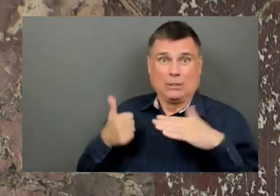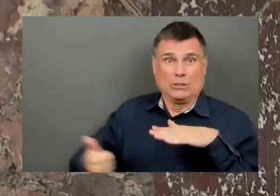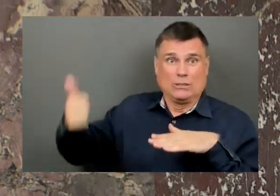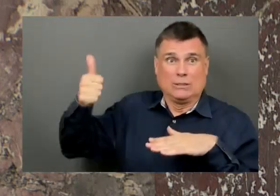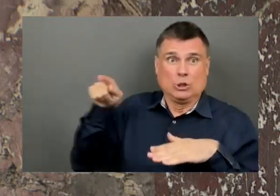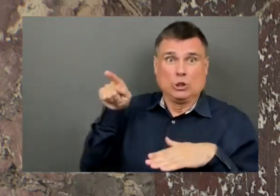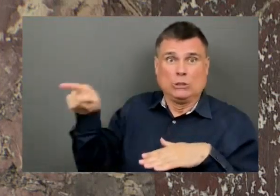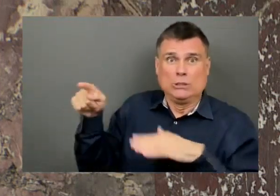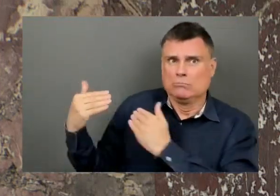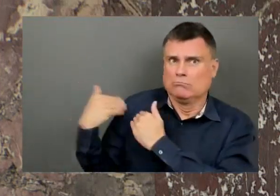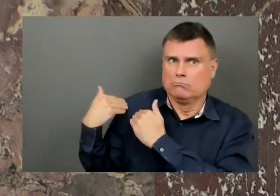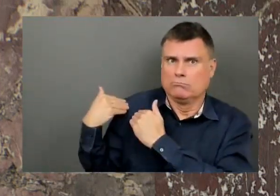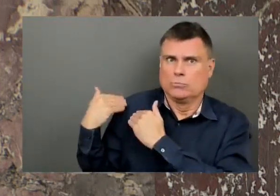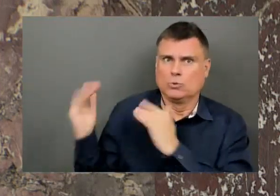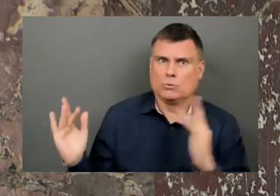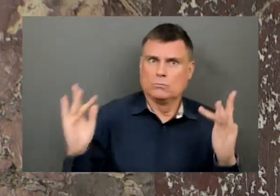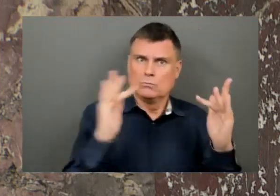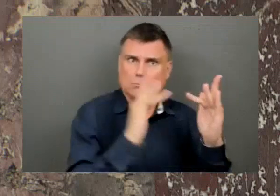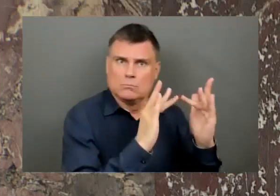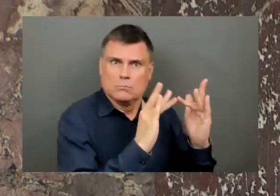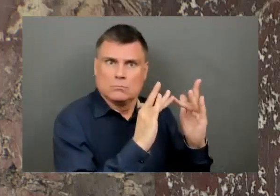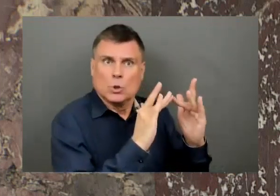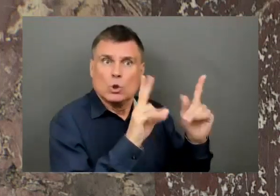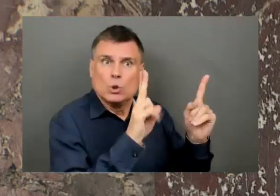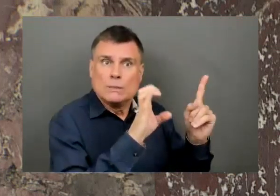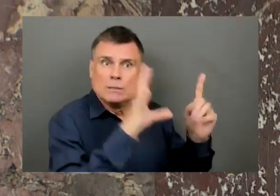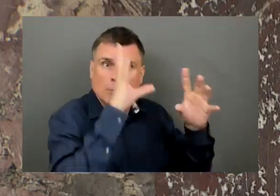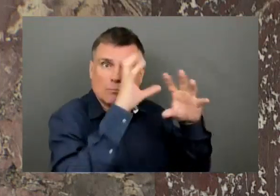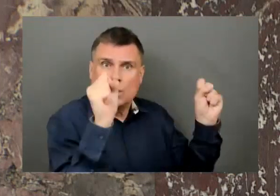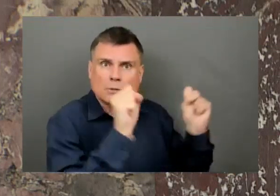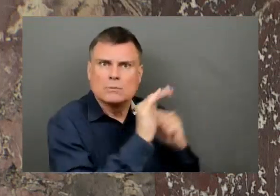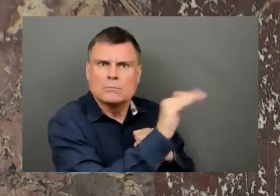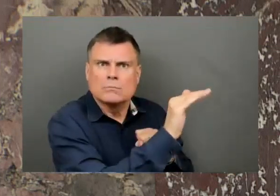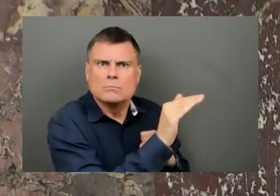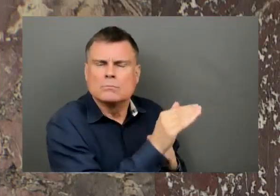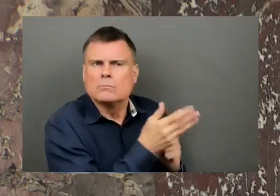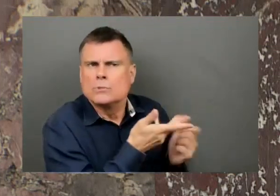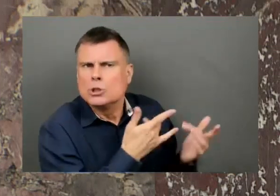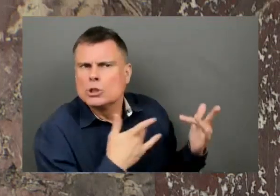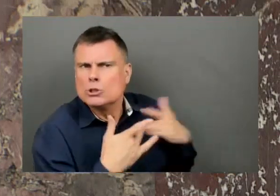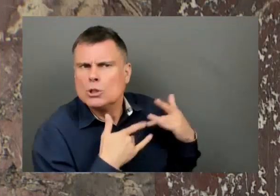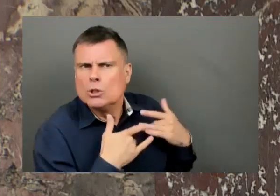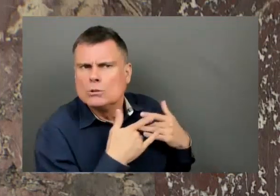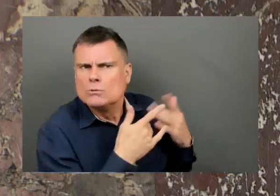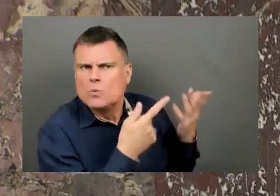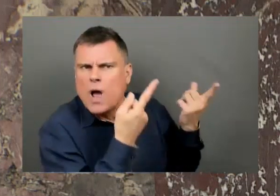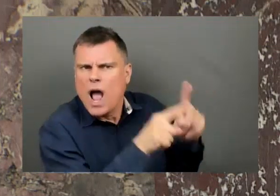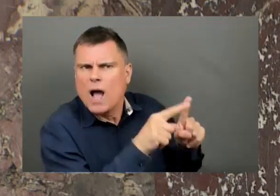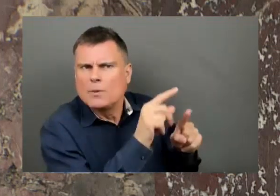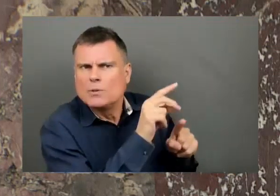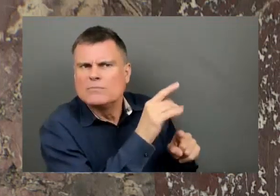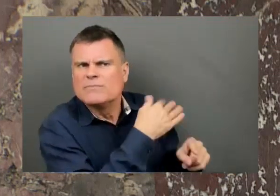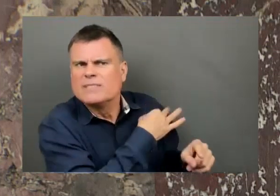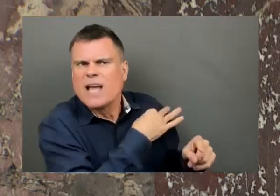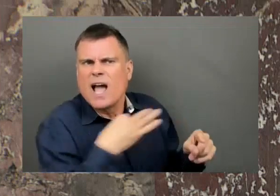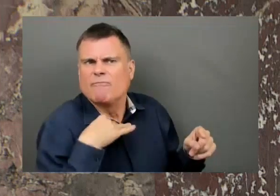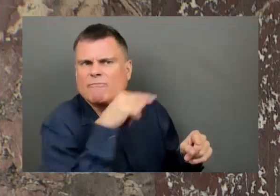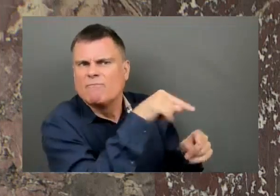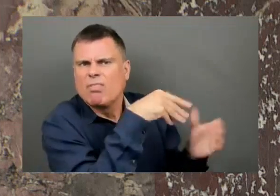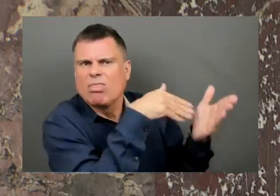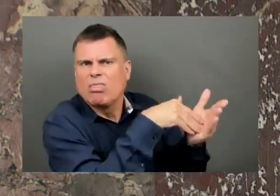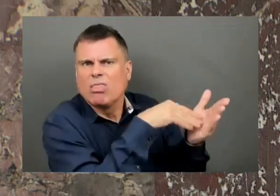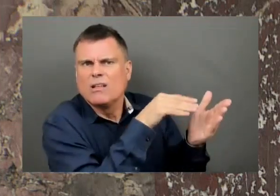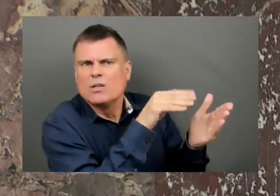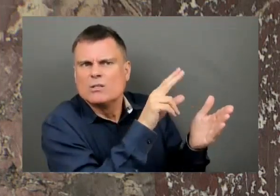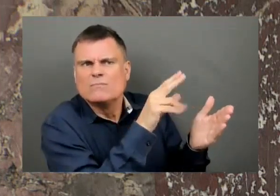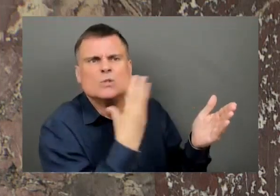office, expressed the concern that everybody, I think in this House, but certainly in our caucus, felt about those allegations being brought forward